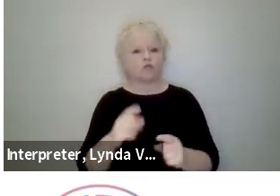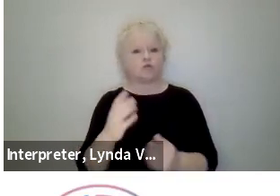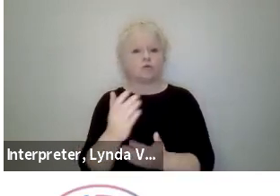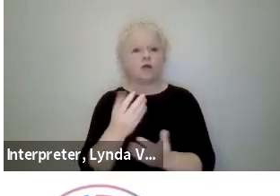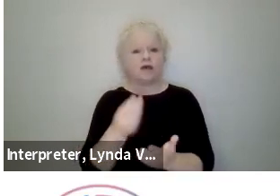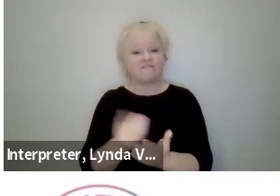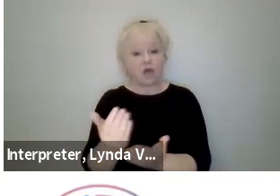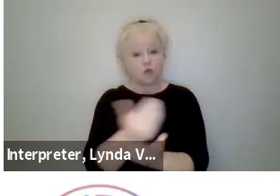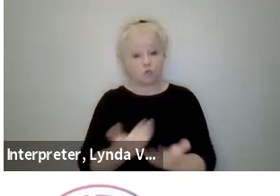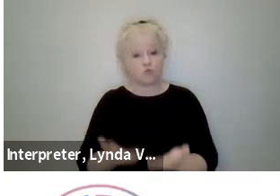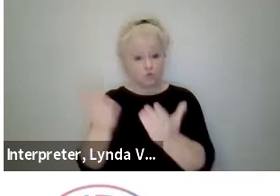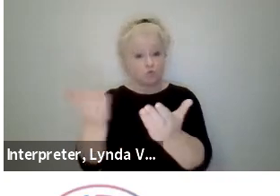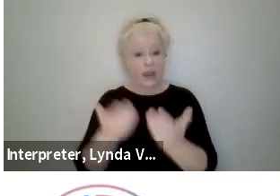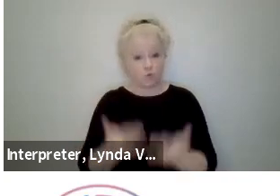with